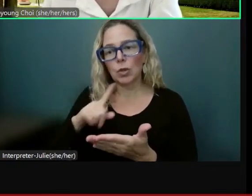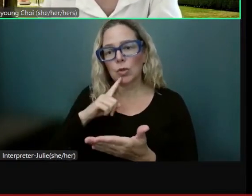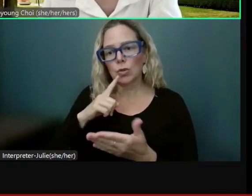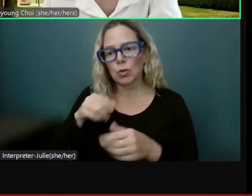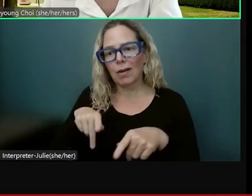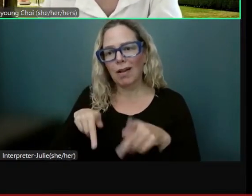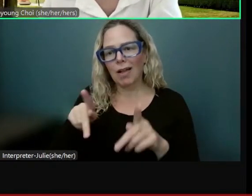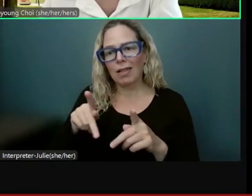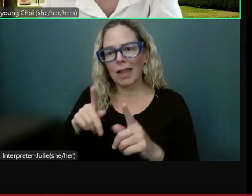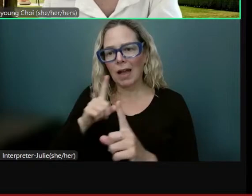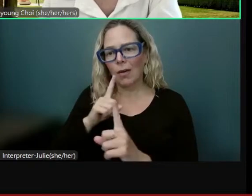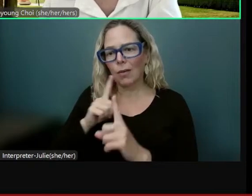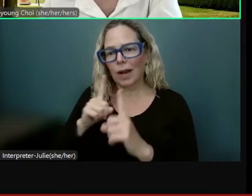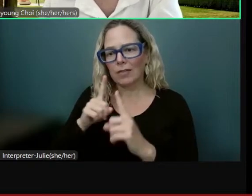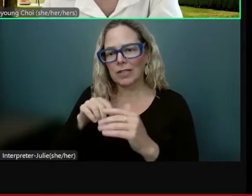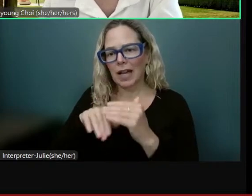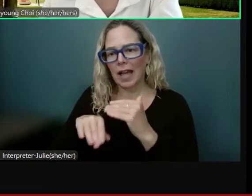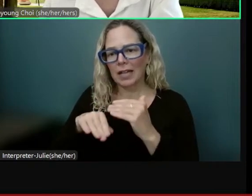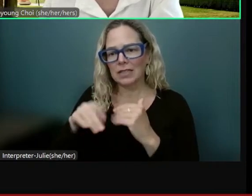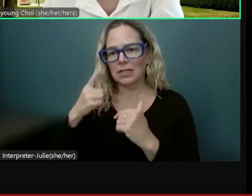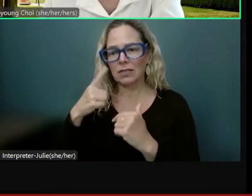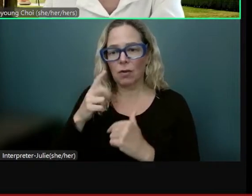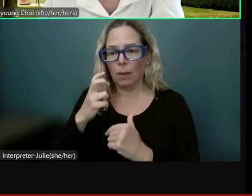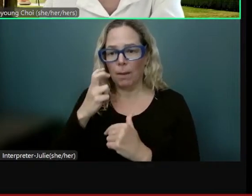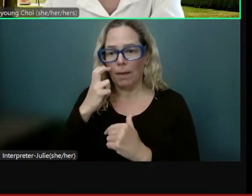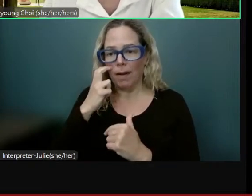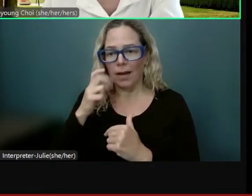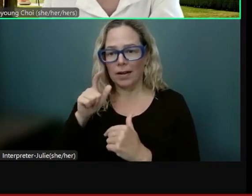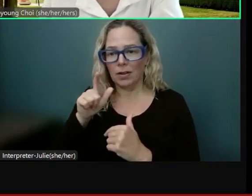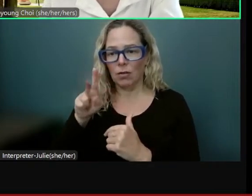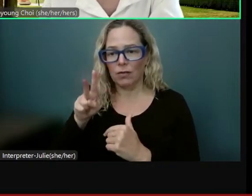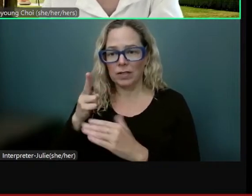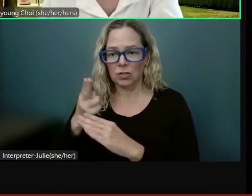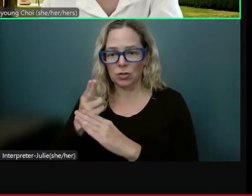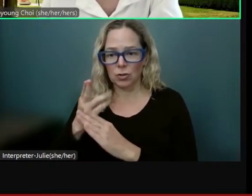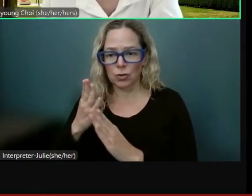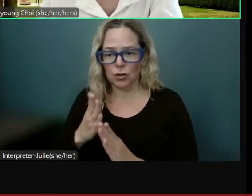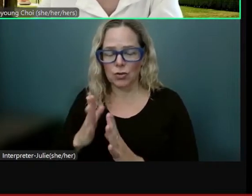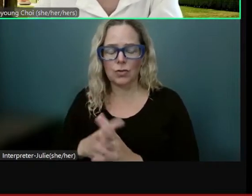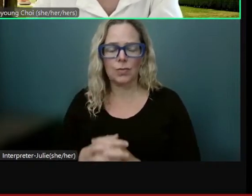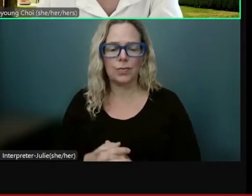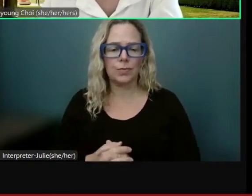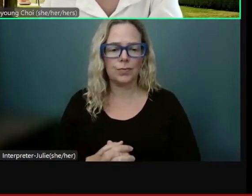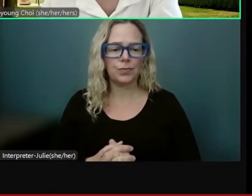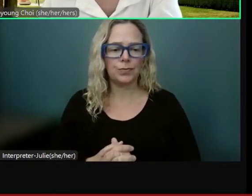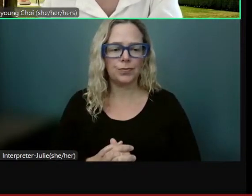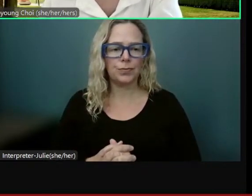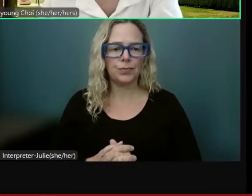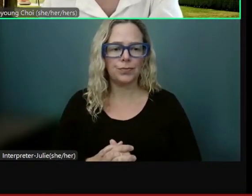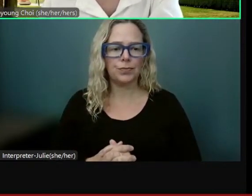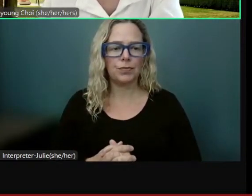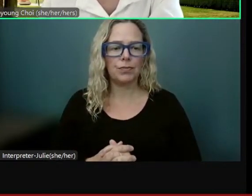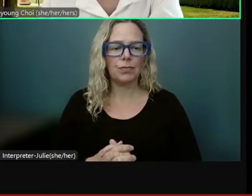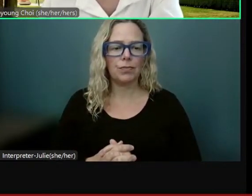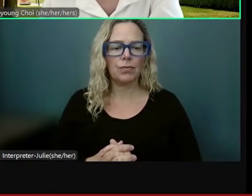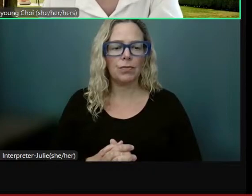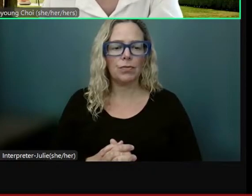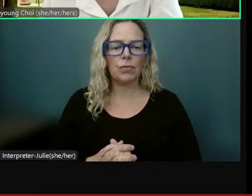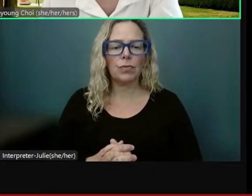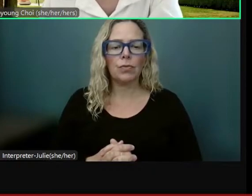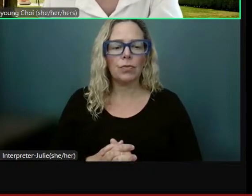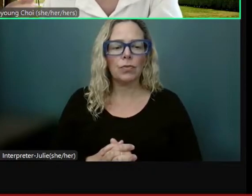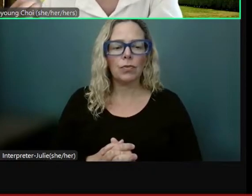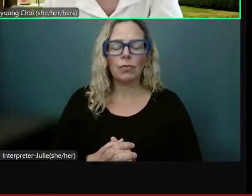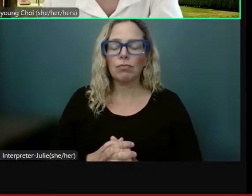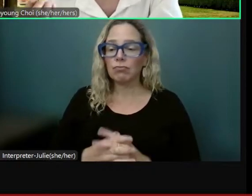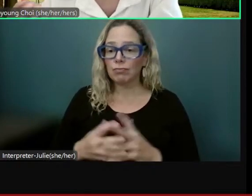access for blind and low vision users. Instead of relying on visual navigation, users